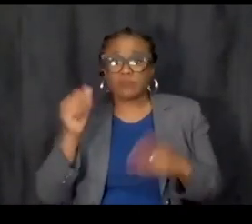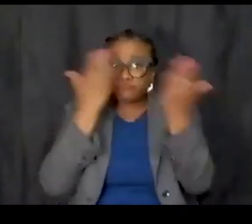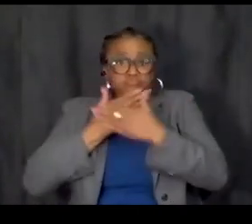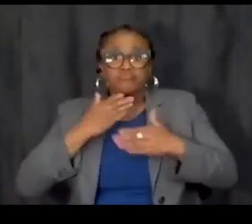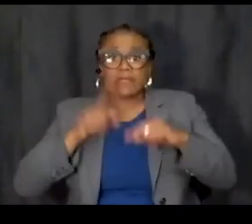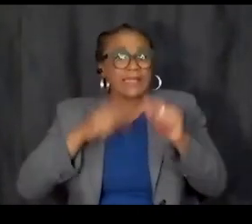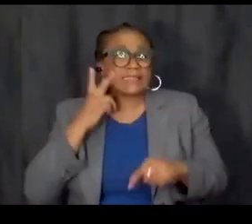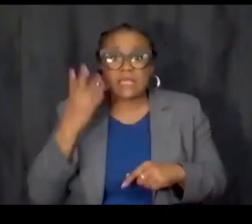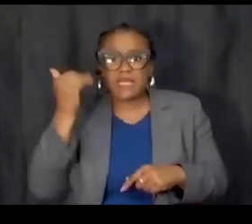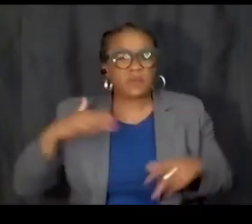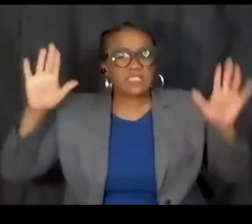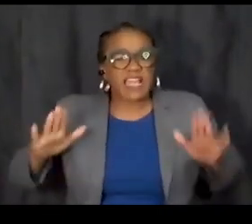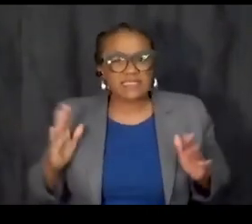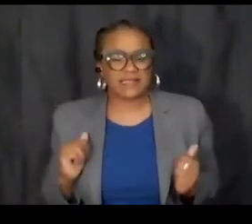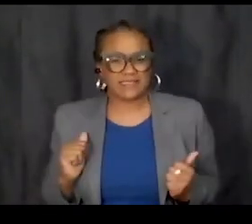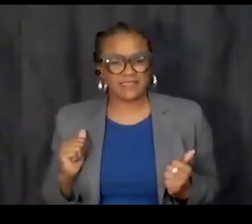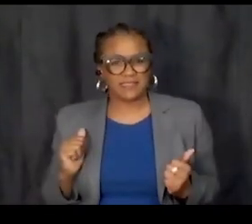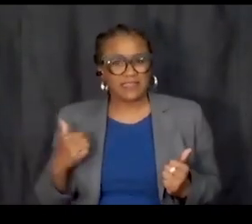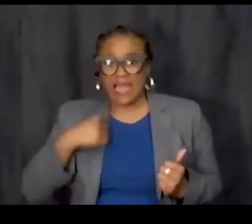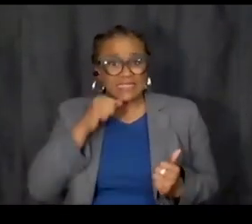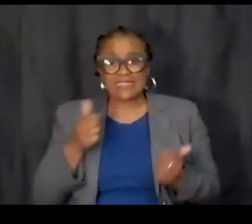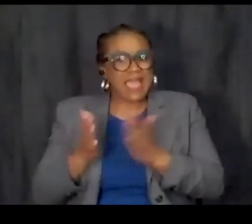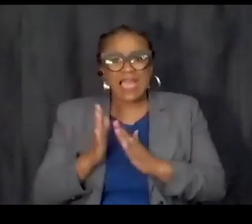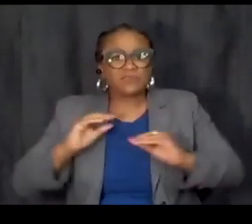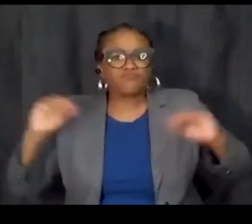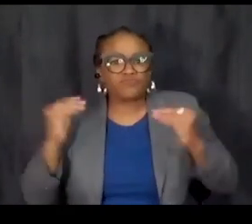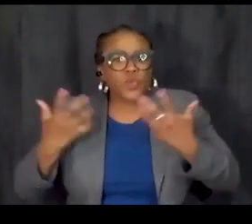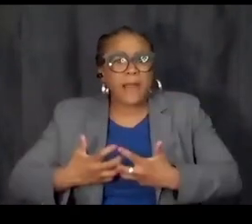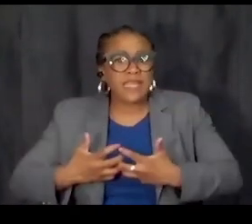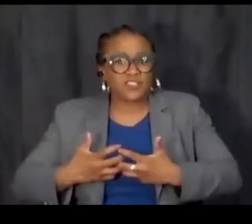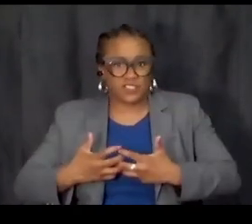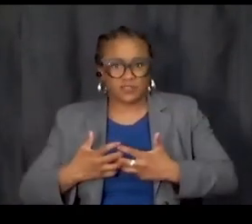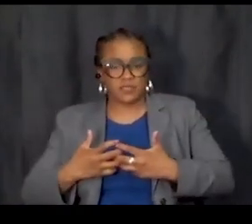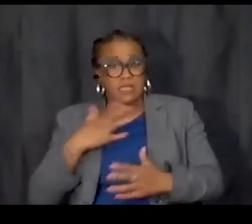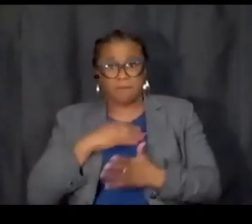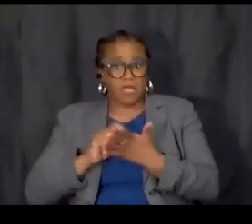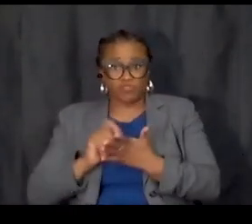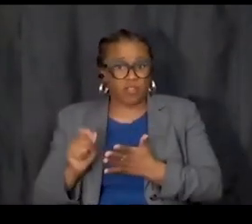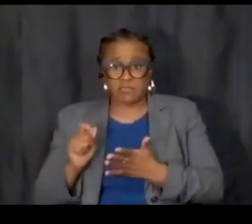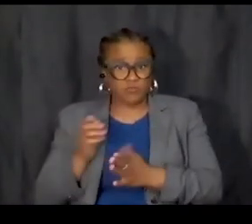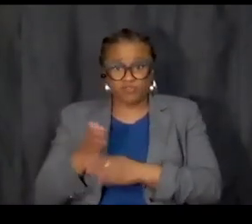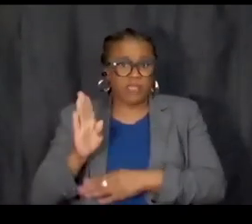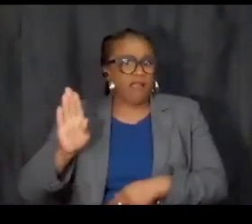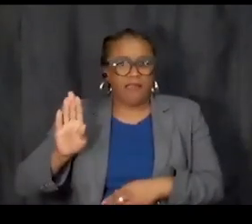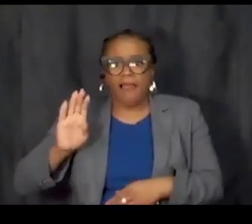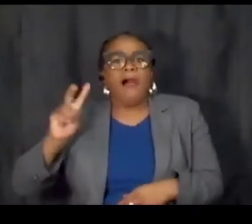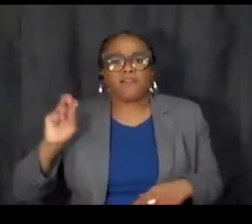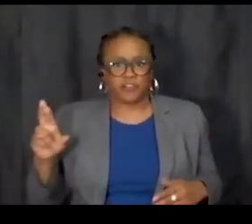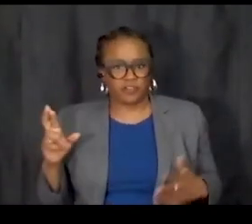And I did not ask for any accommodations in my journalism career ever, other than for, you know, the white man to call me boy to